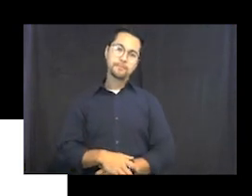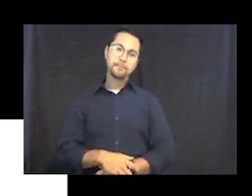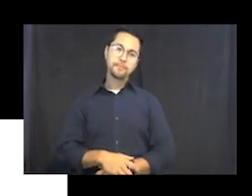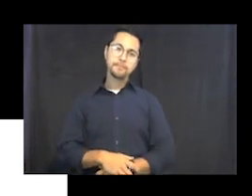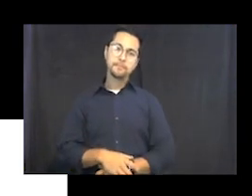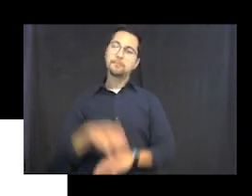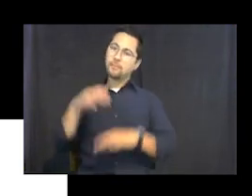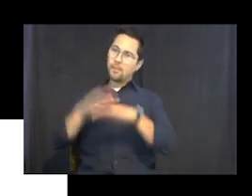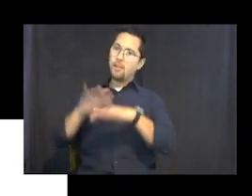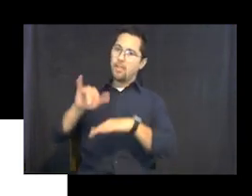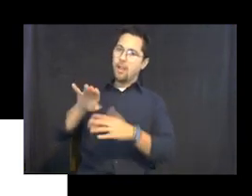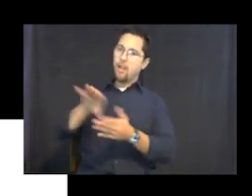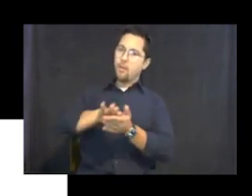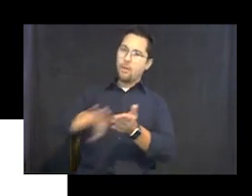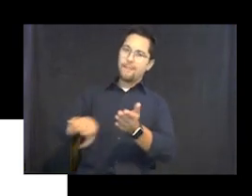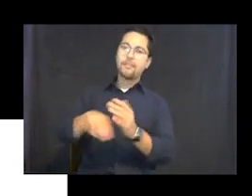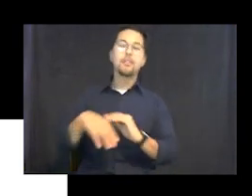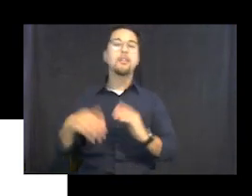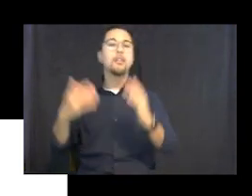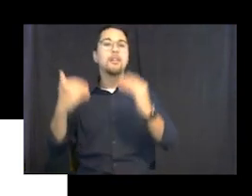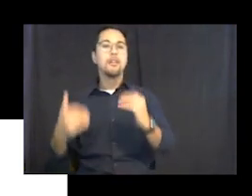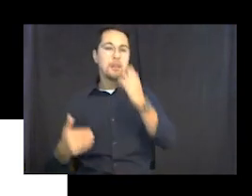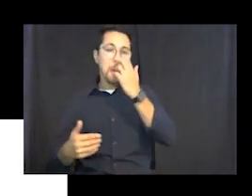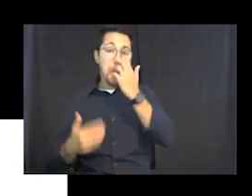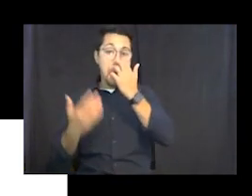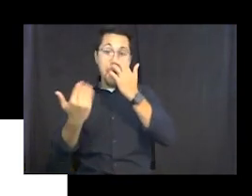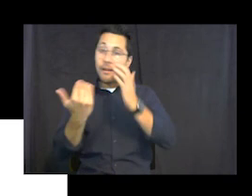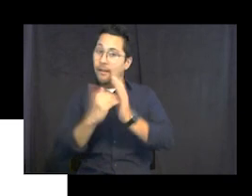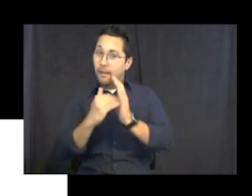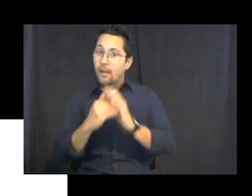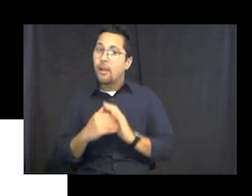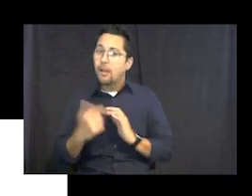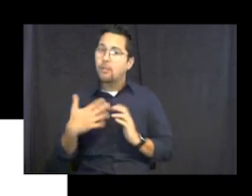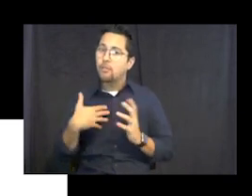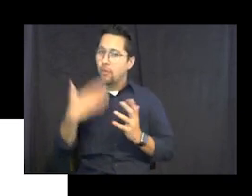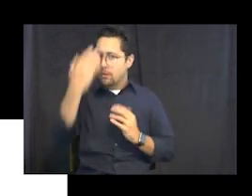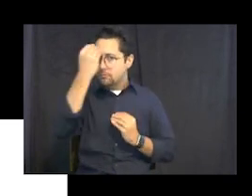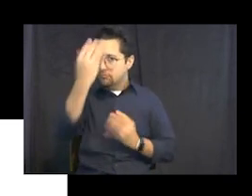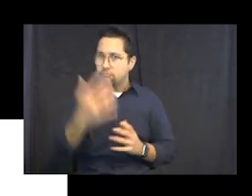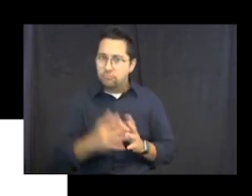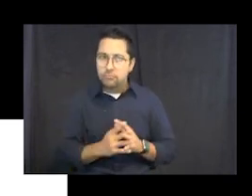the waiver. And again, we want to say,